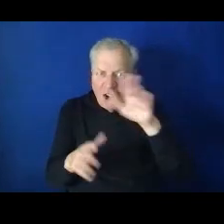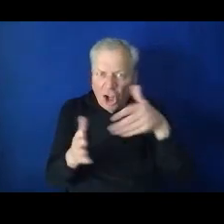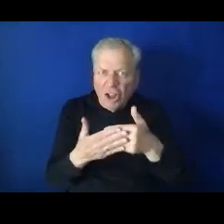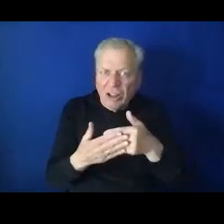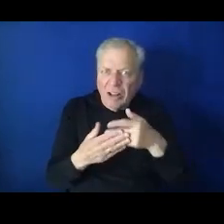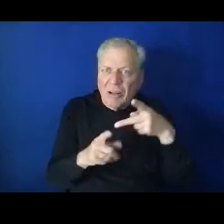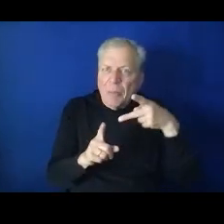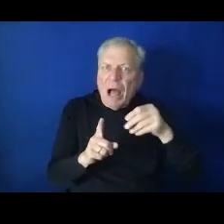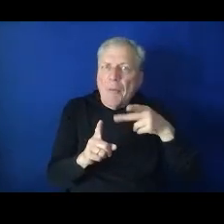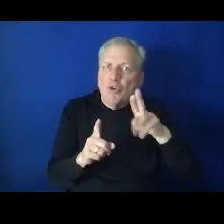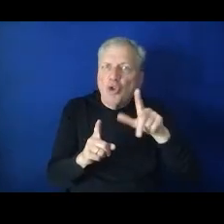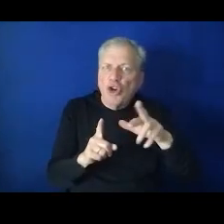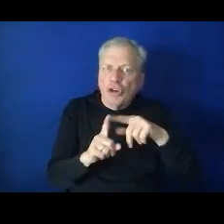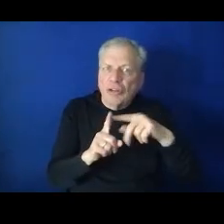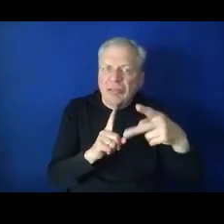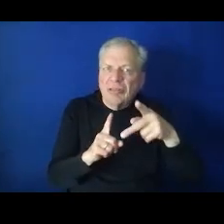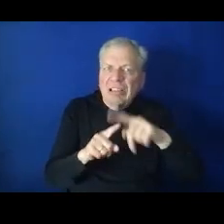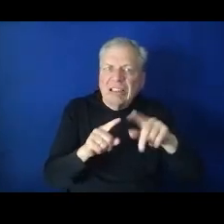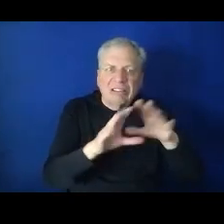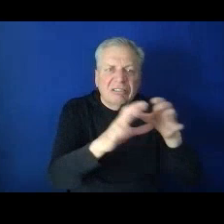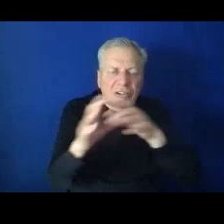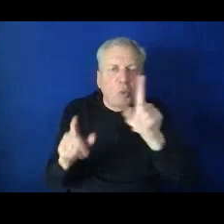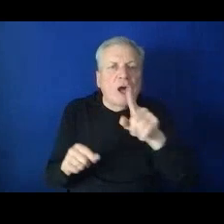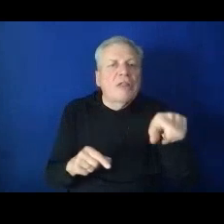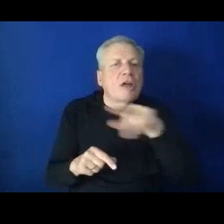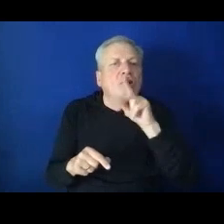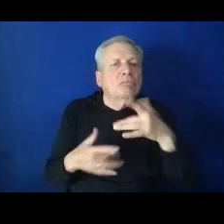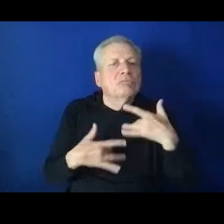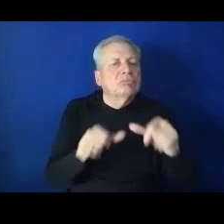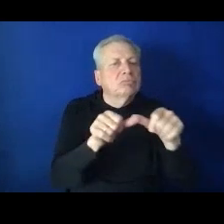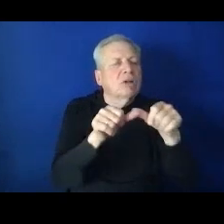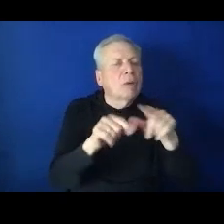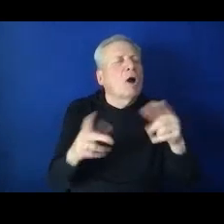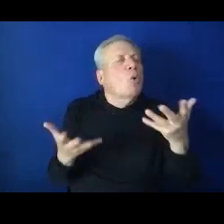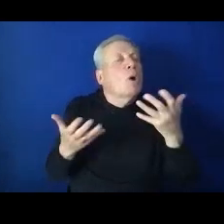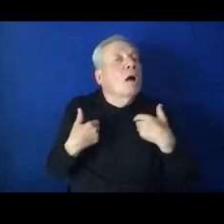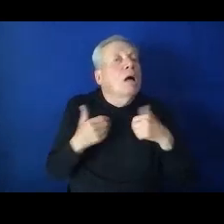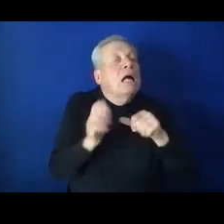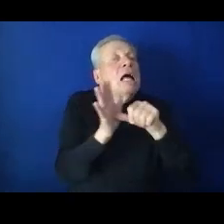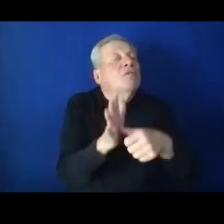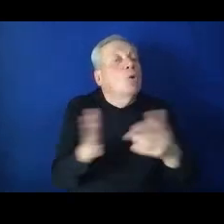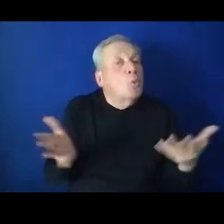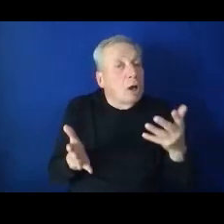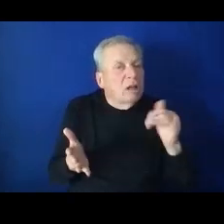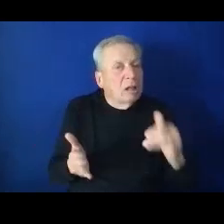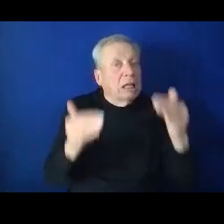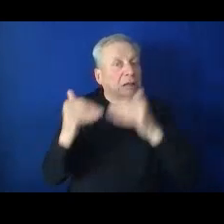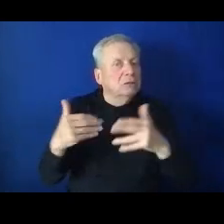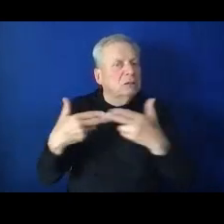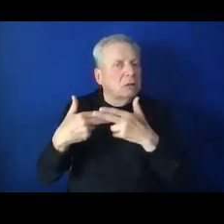probably all know about and where their general locations are. What I wanted to emphasize, and you can go to the next slide,